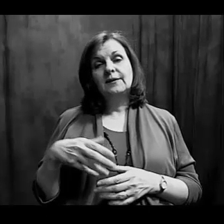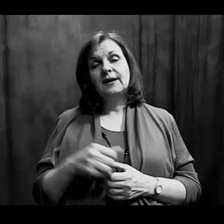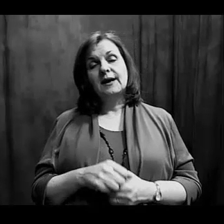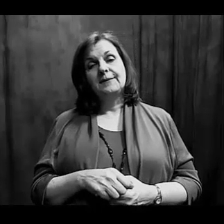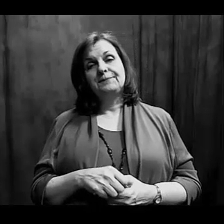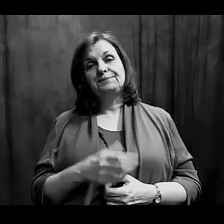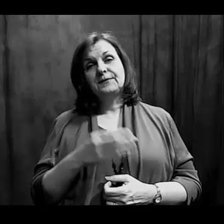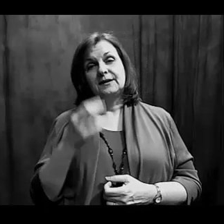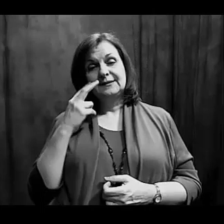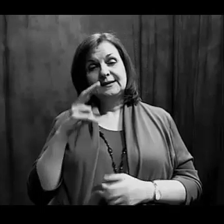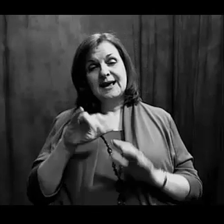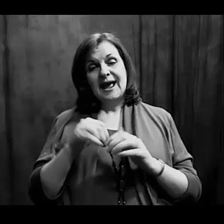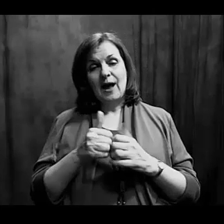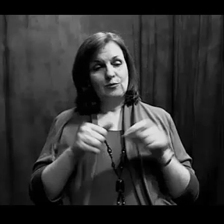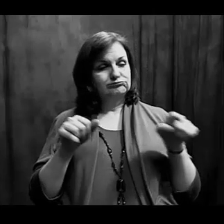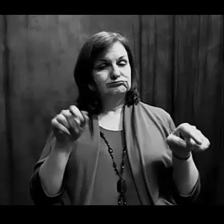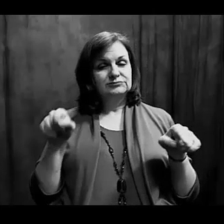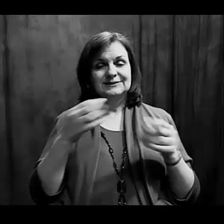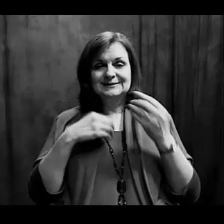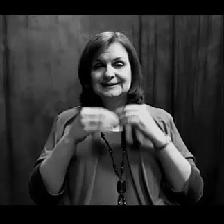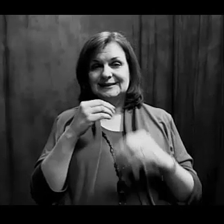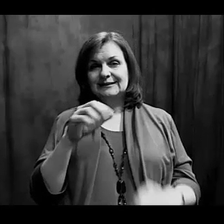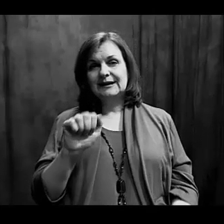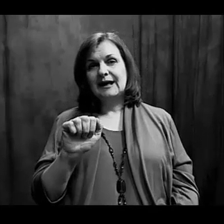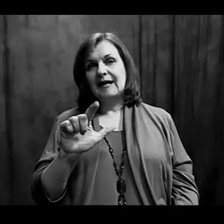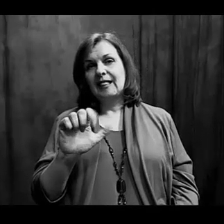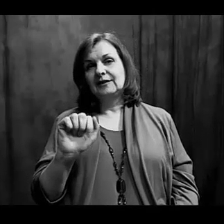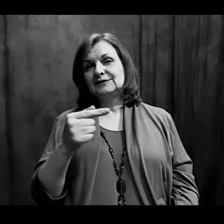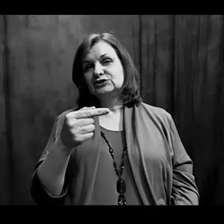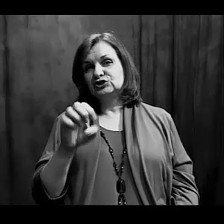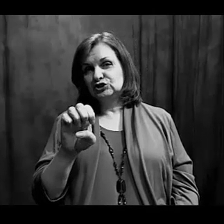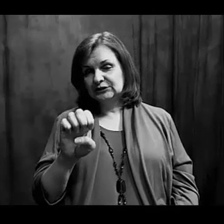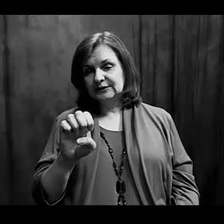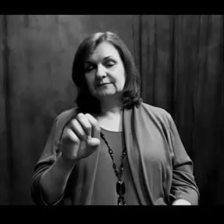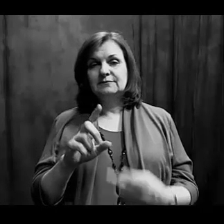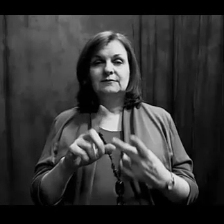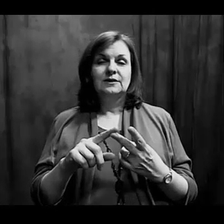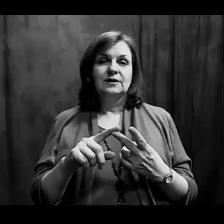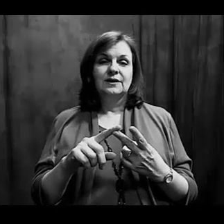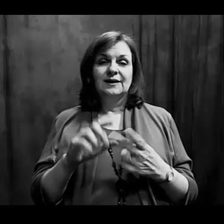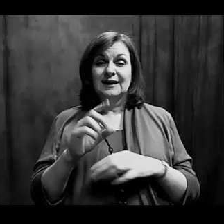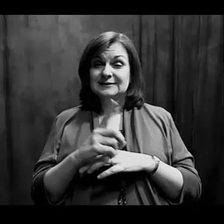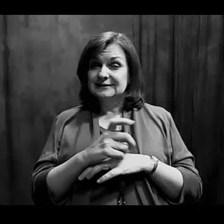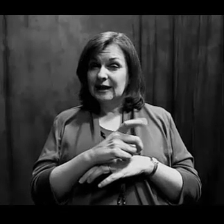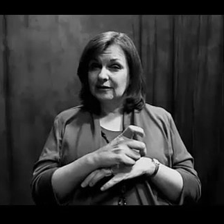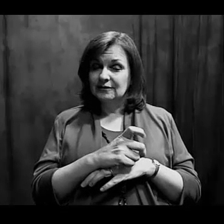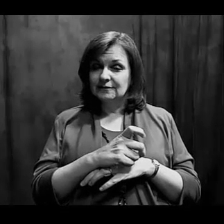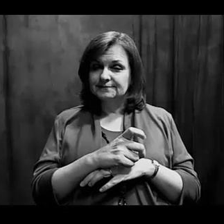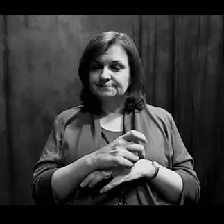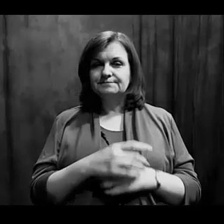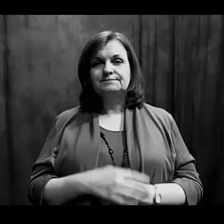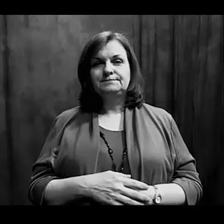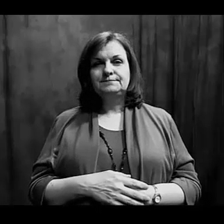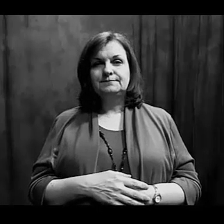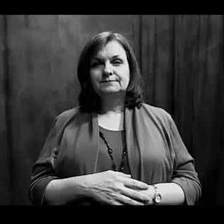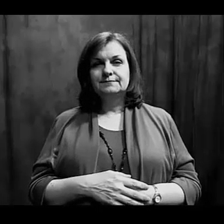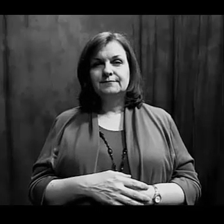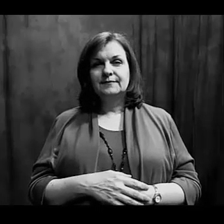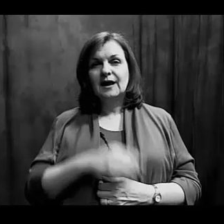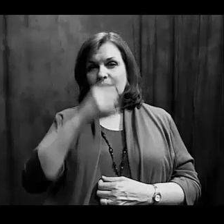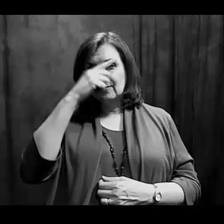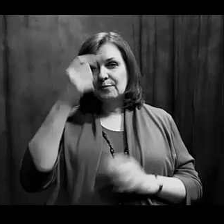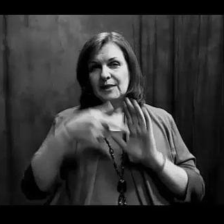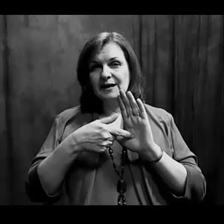else, including looking at how they eat algae and in some cases snails and so on.